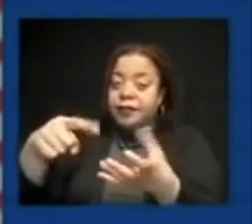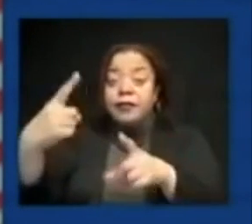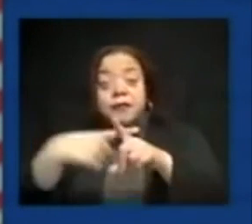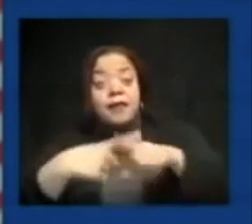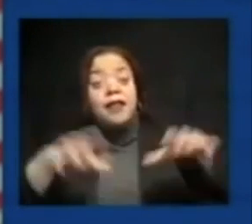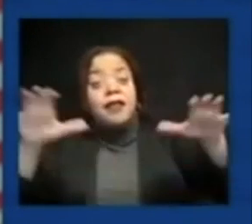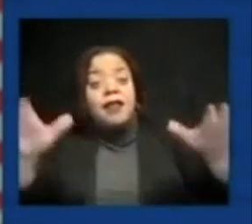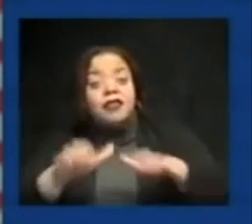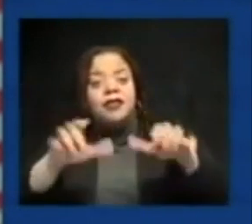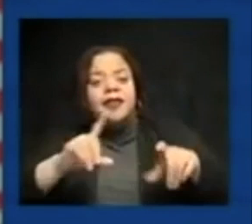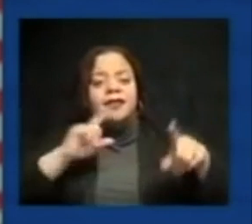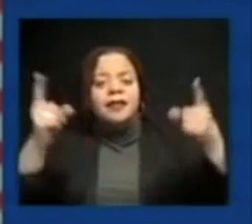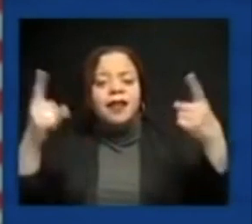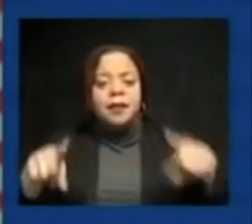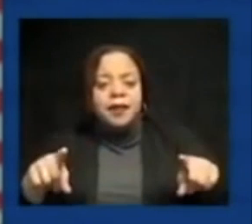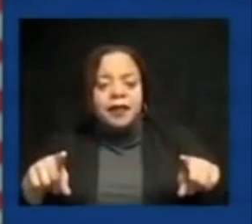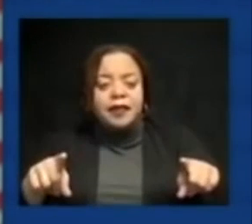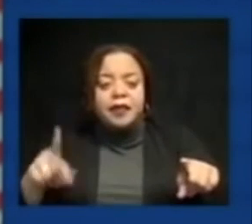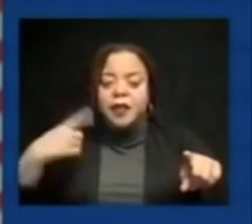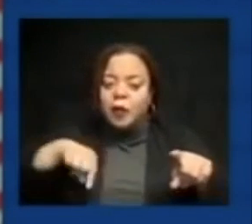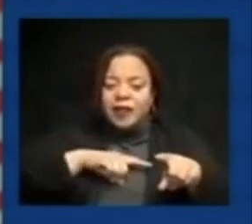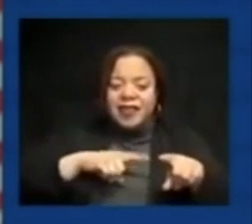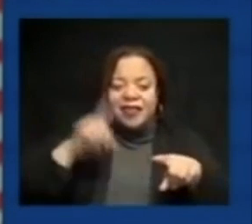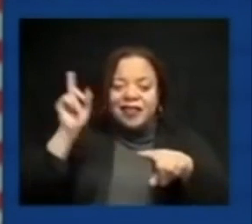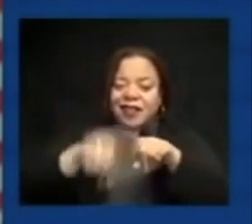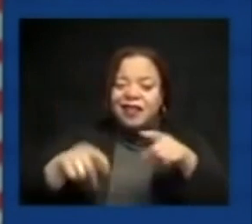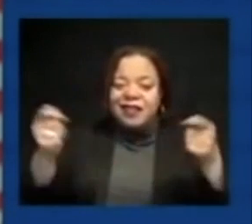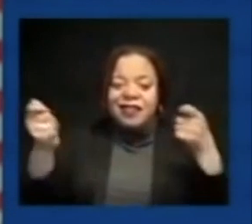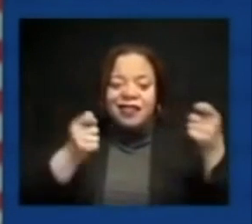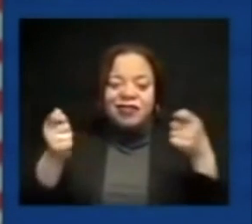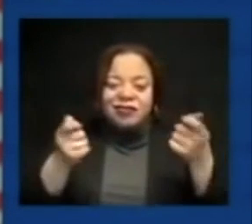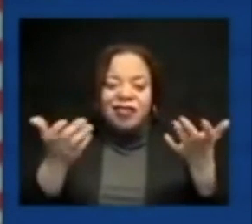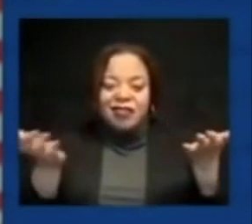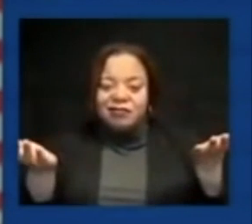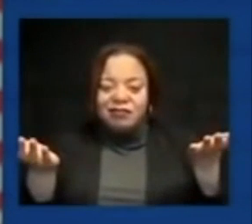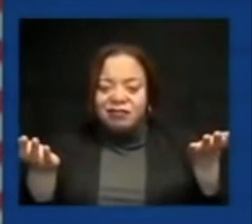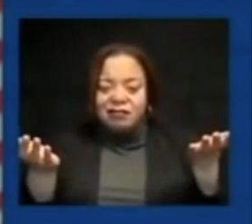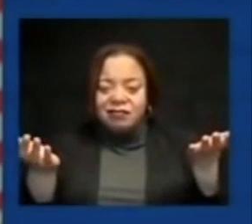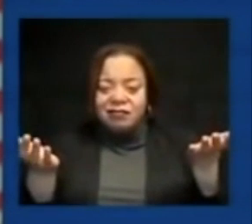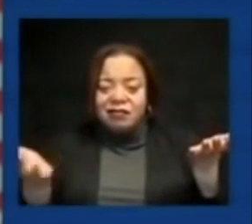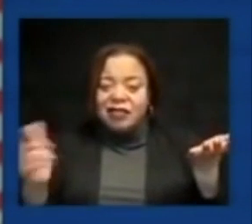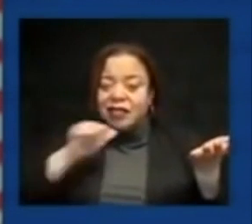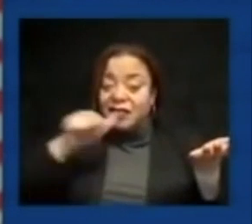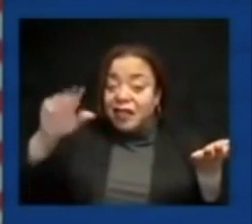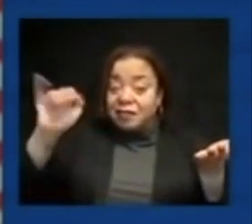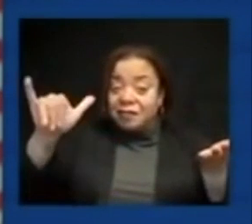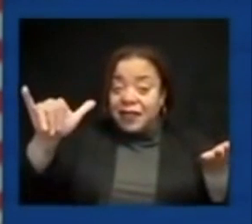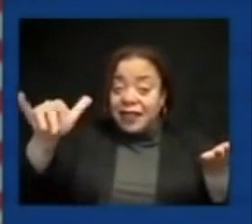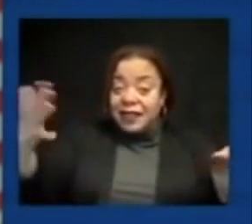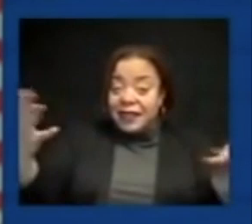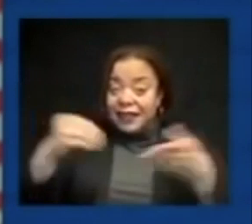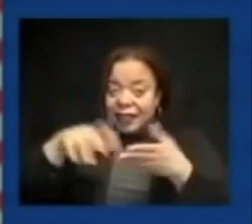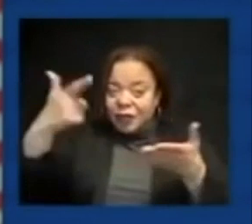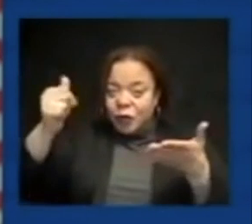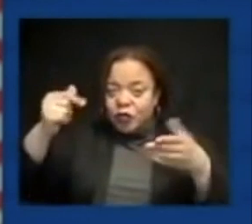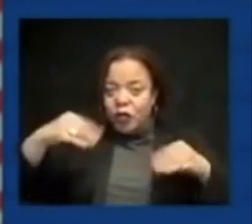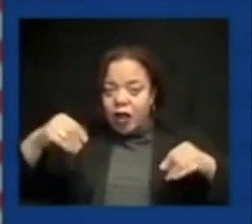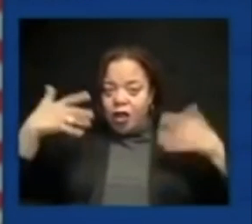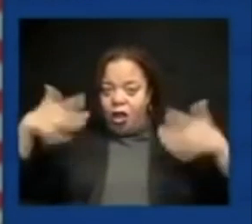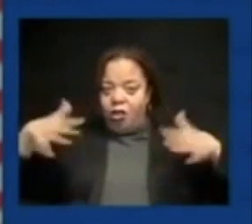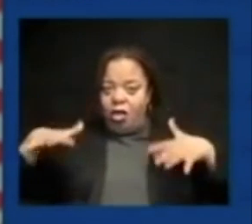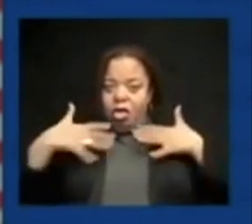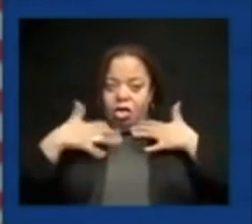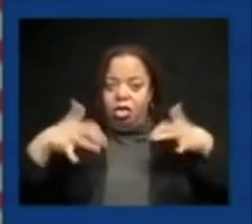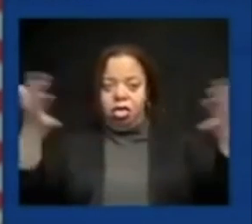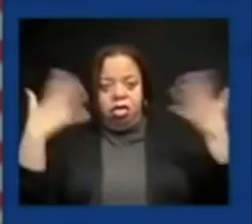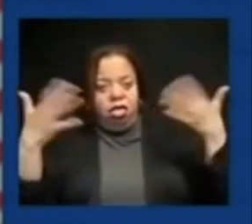not. I mean, look, guys, it's not even May in Georgia and it's already hot. But the heat that's here in